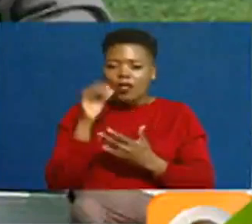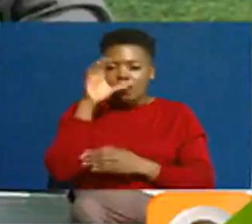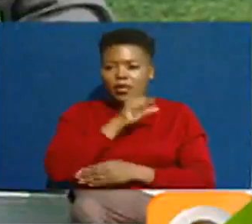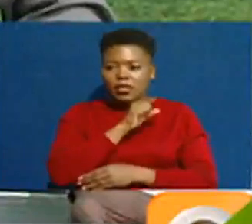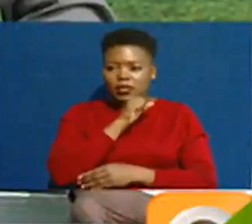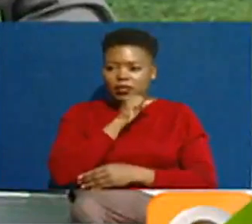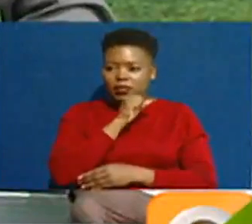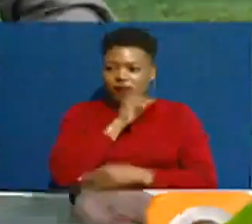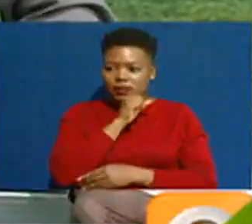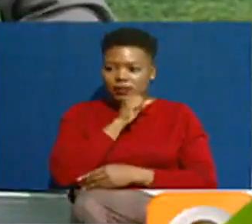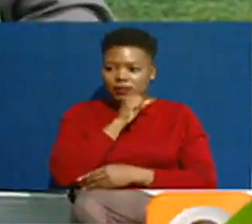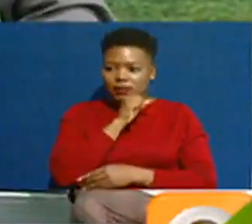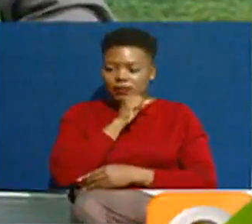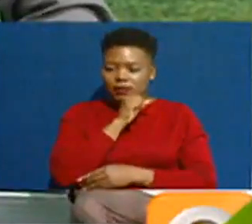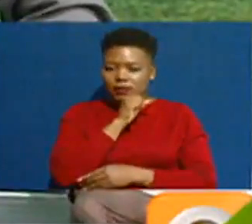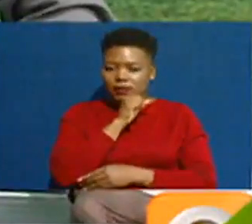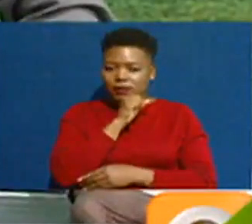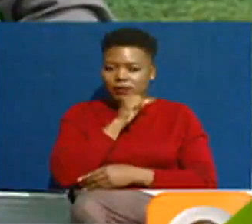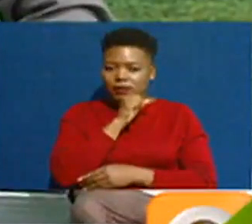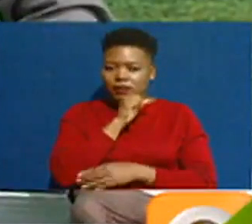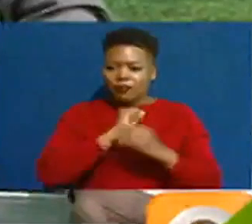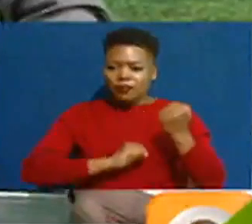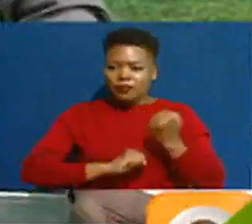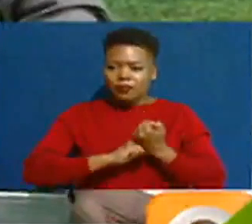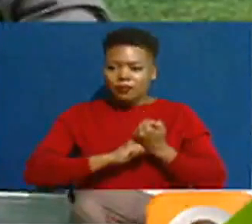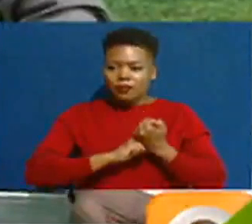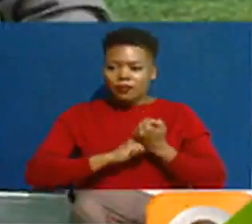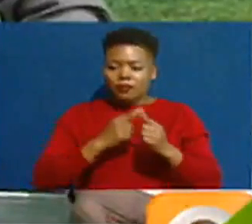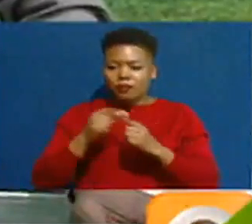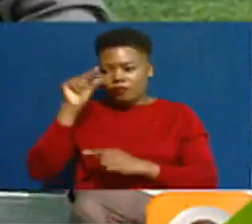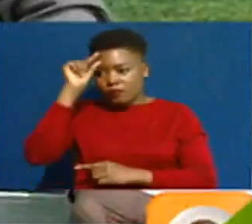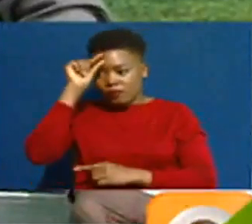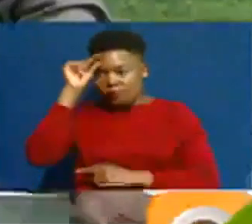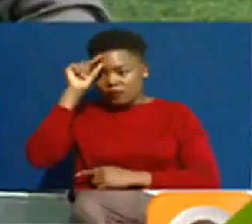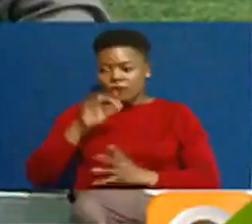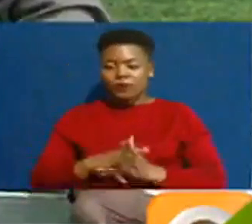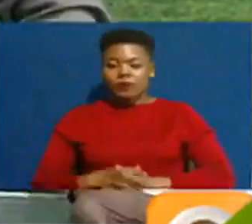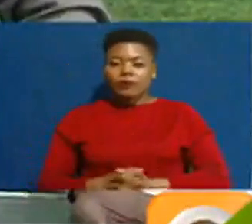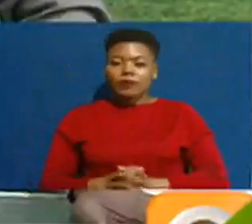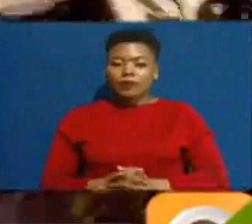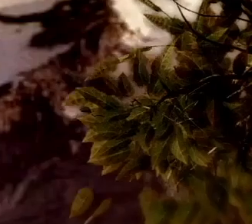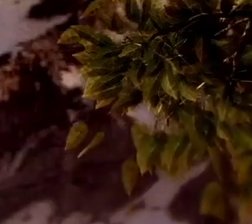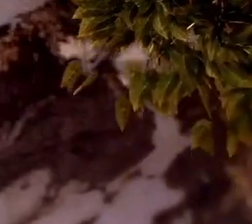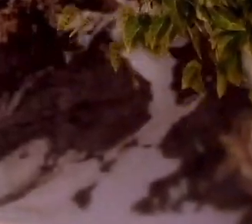luster attitude by the government to invest in efforts to conserve it. Take a listen.